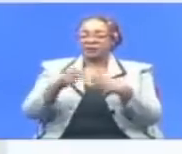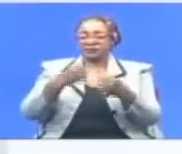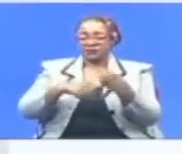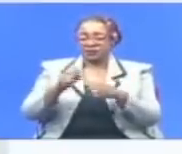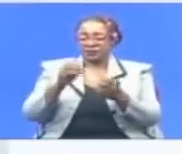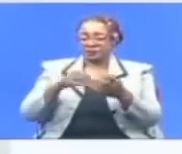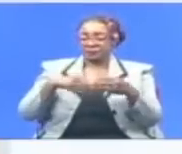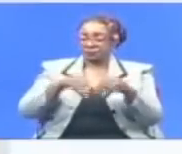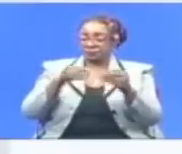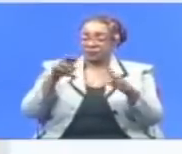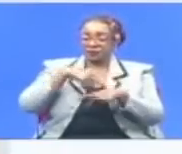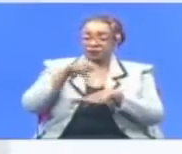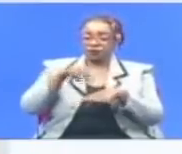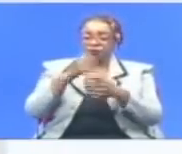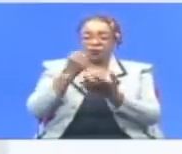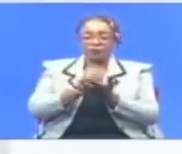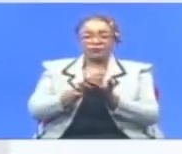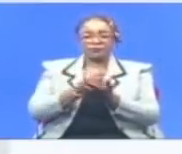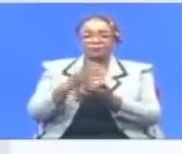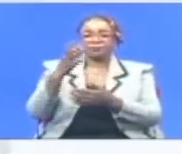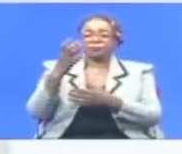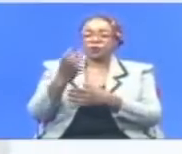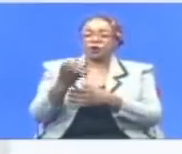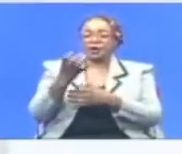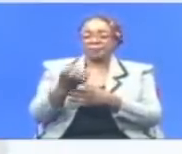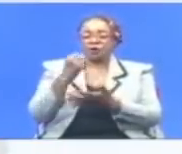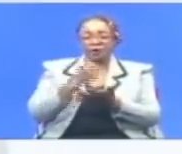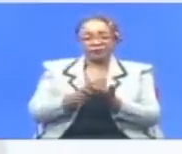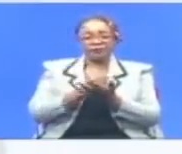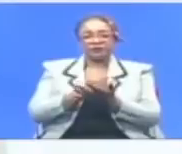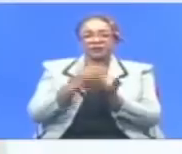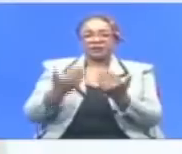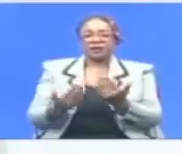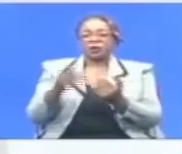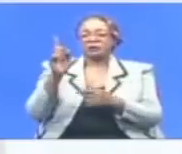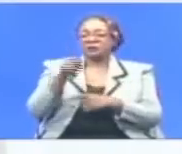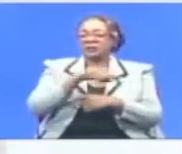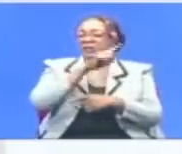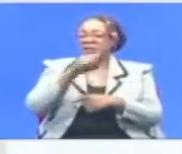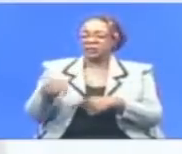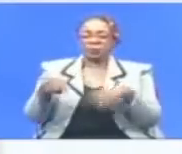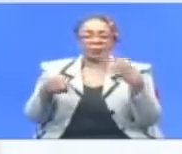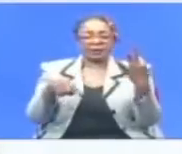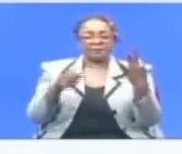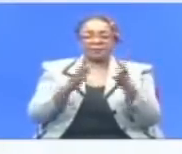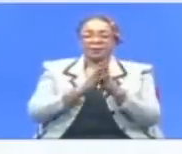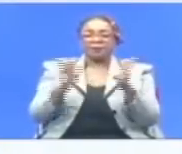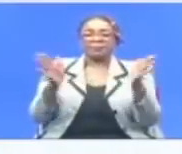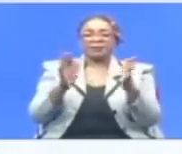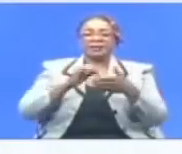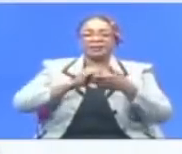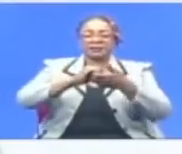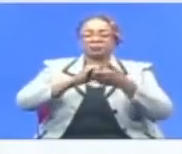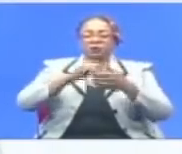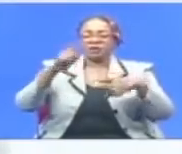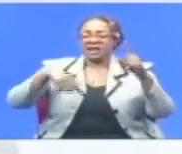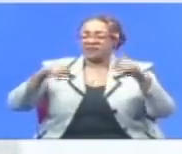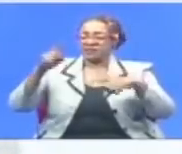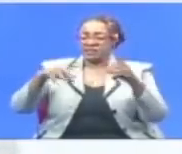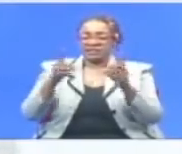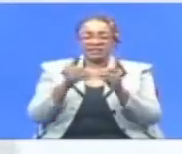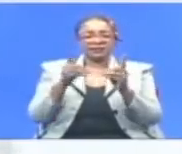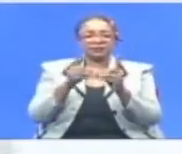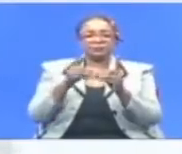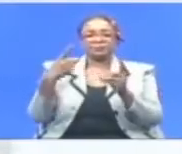office. The ODM head office has been forced to cancel three public engagements on diverse dates, the latest